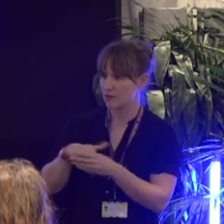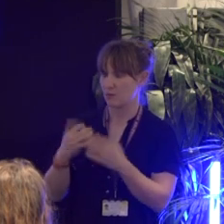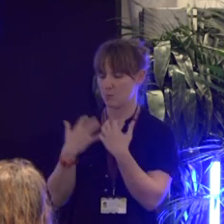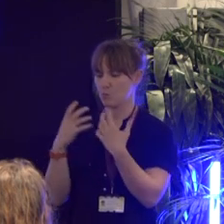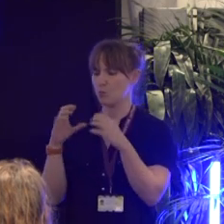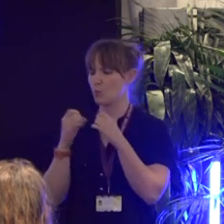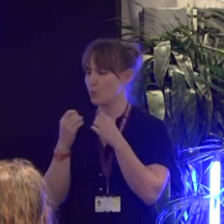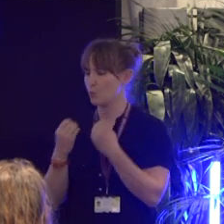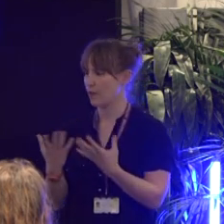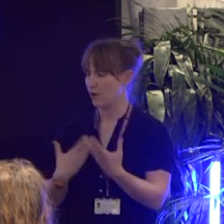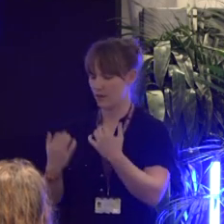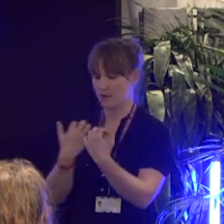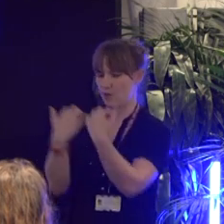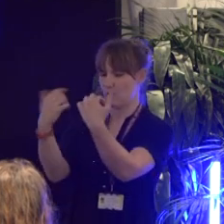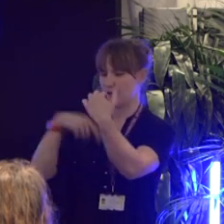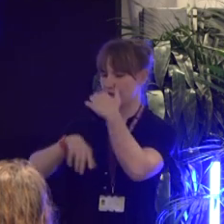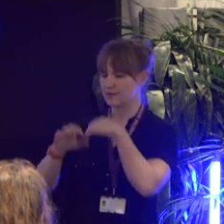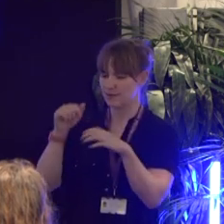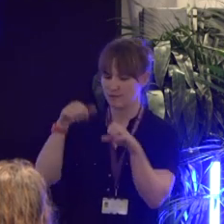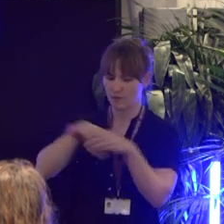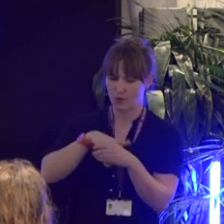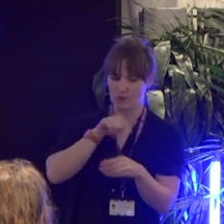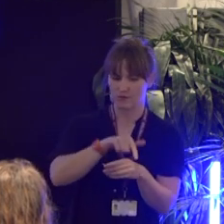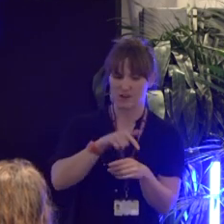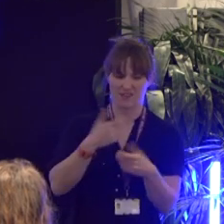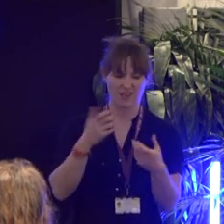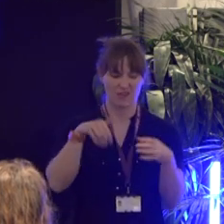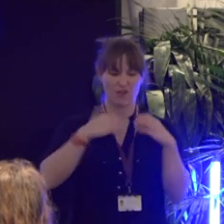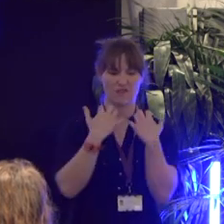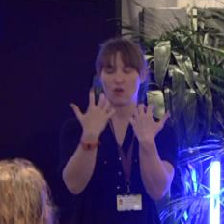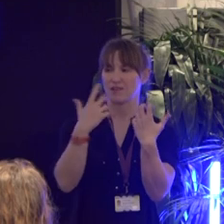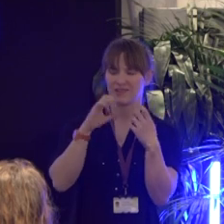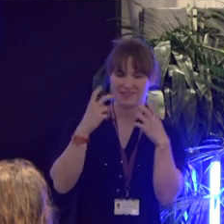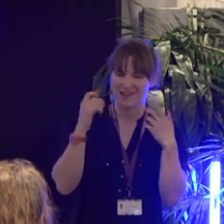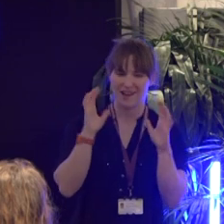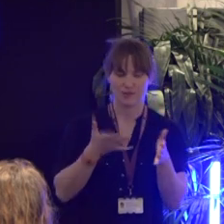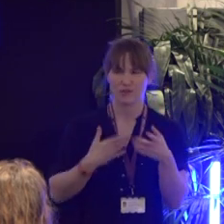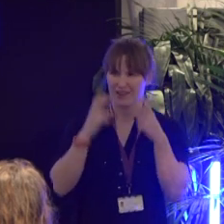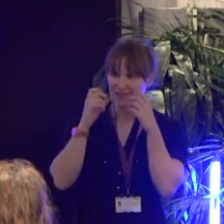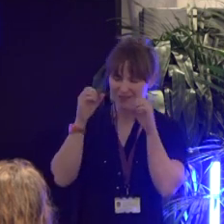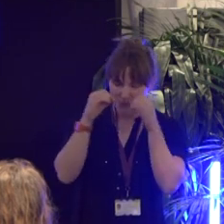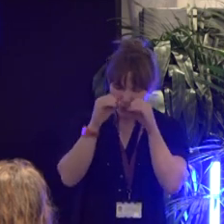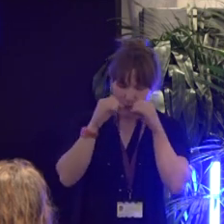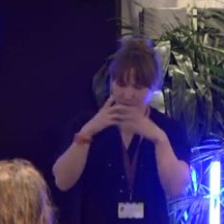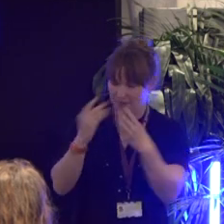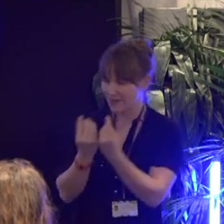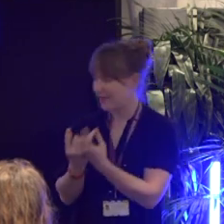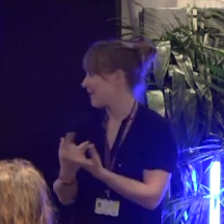that phrase, or then there's no point. And it's a bit grim and a bit reductive and not as artistic as you